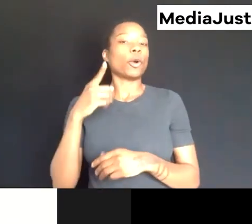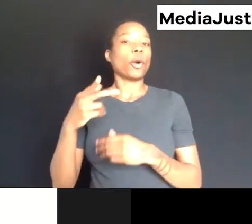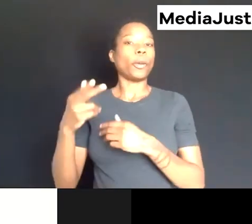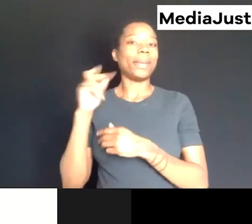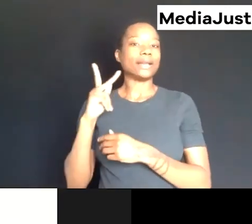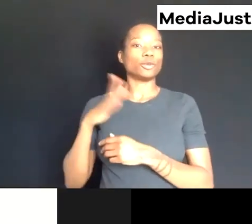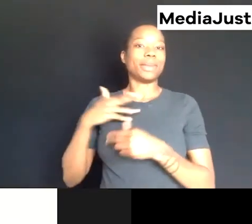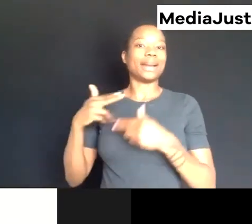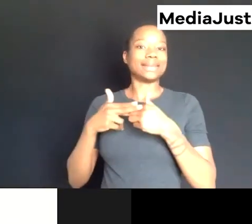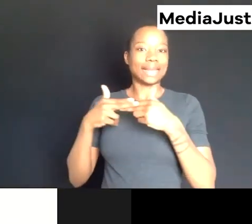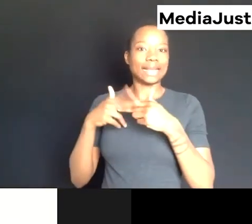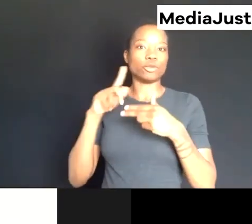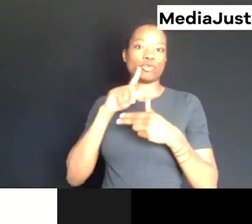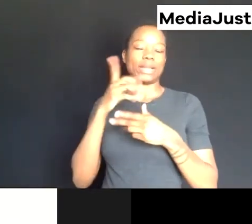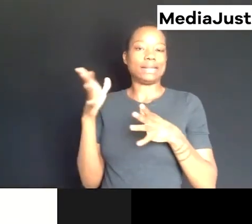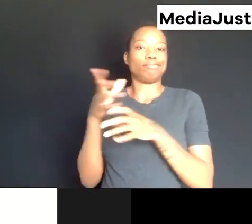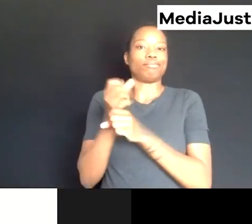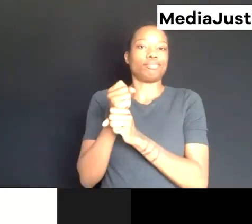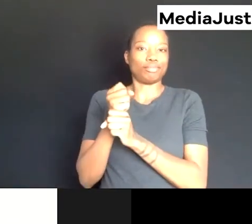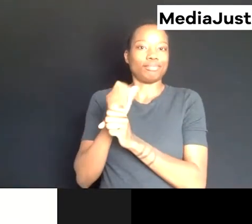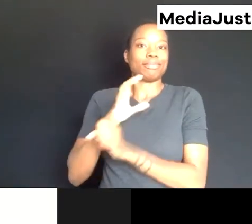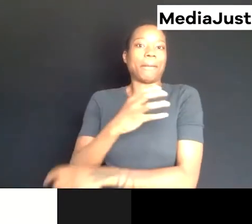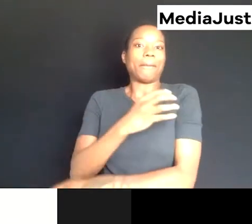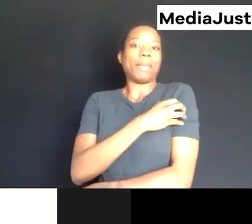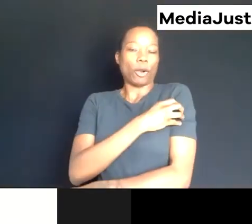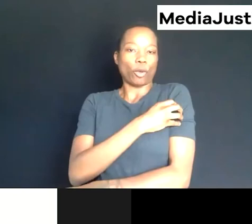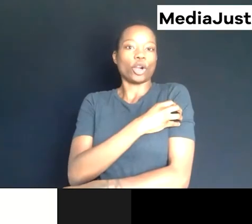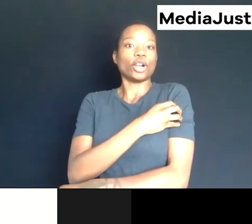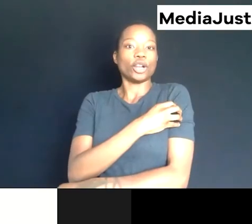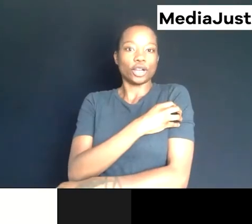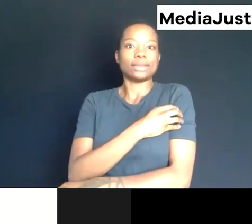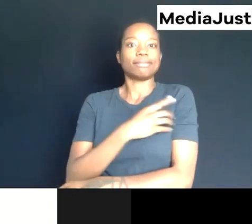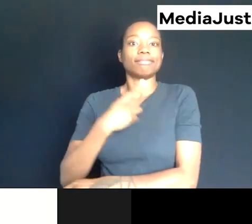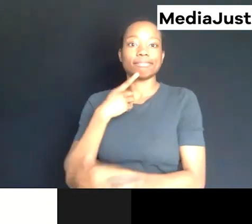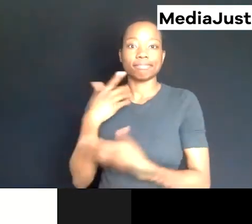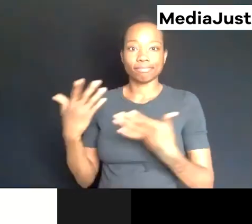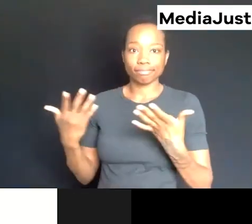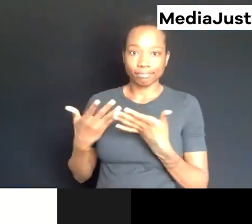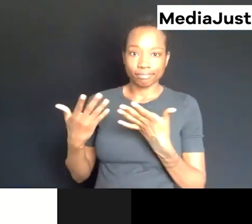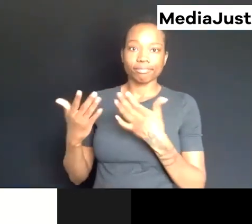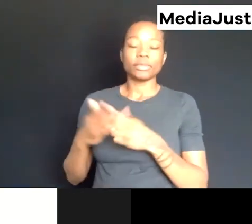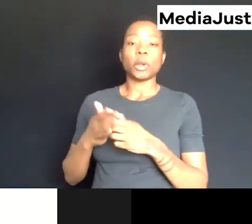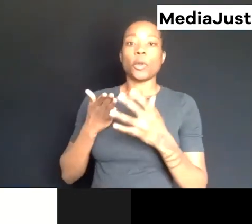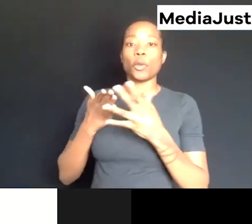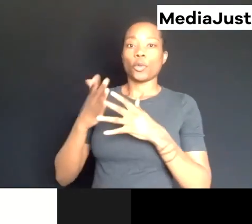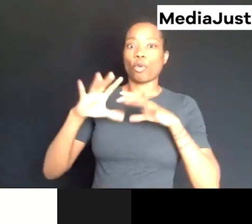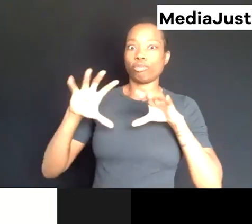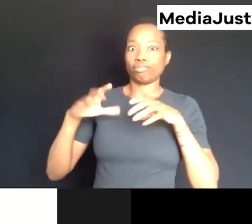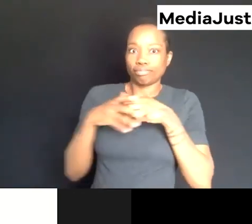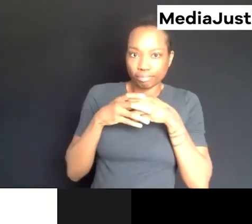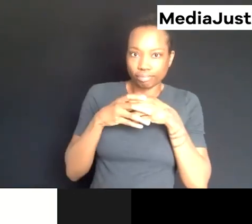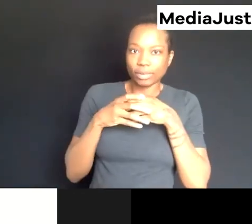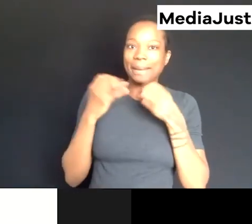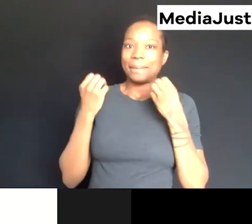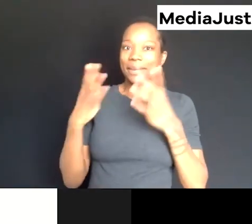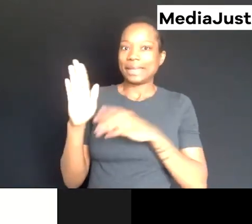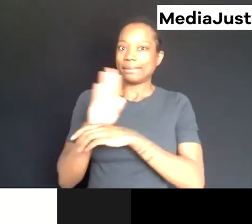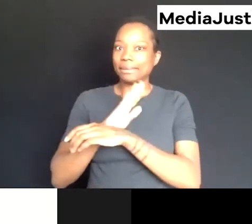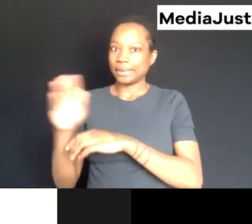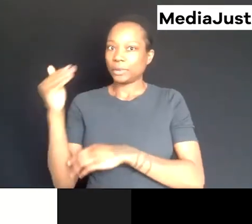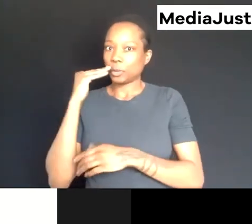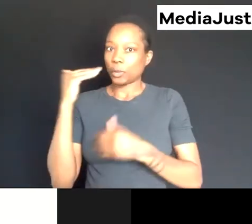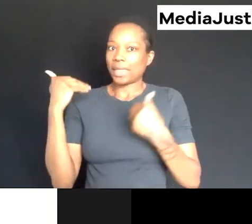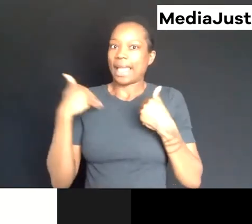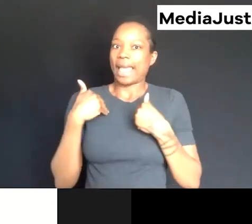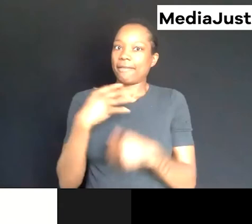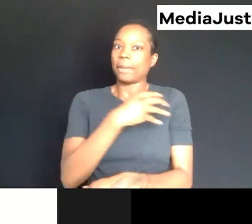companies. He says that through consolidation, corporations knew that they had the power to treat some